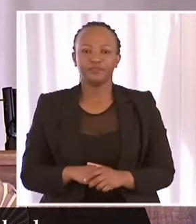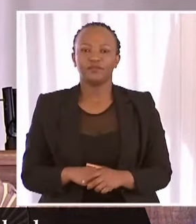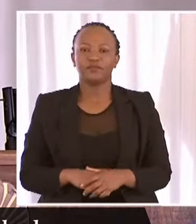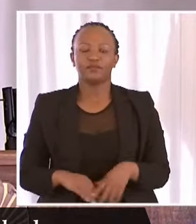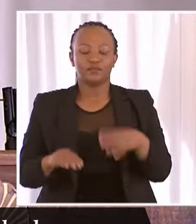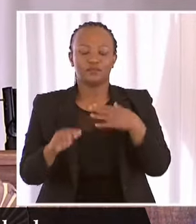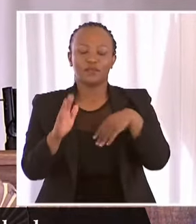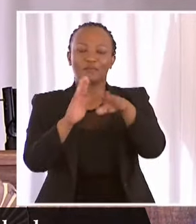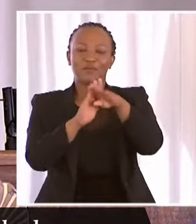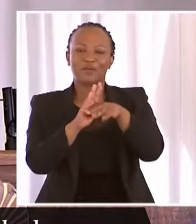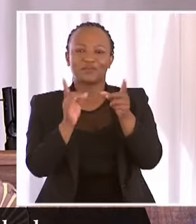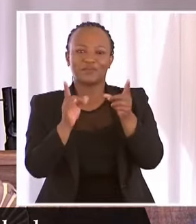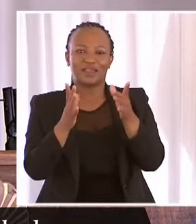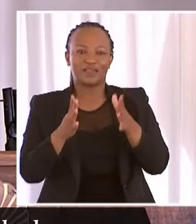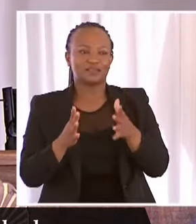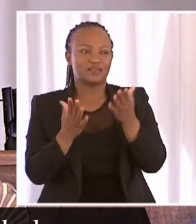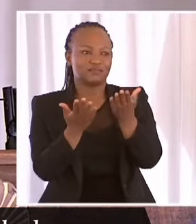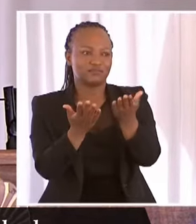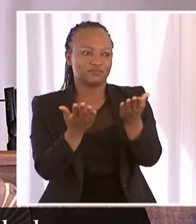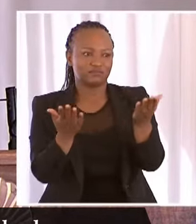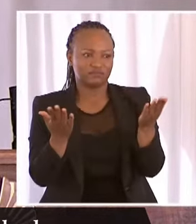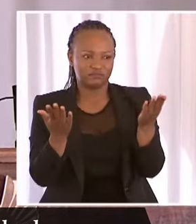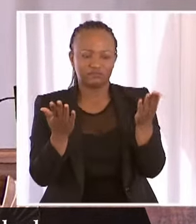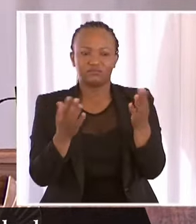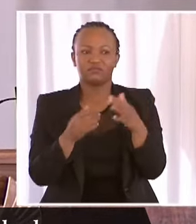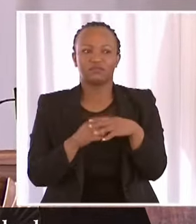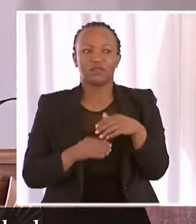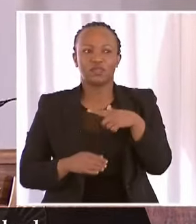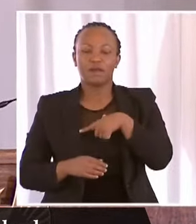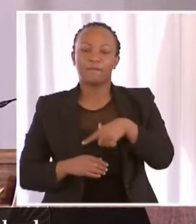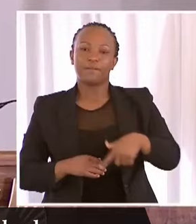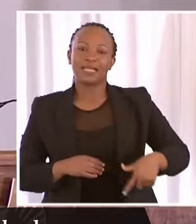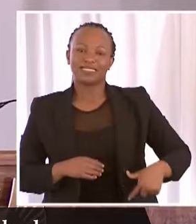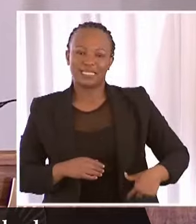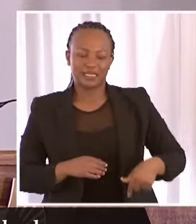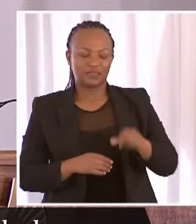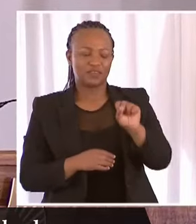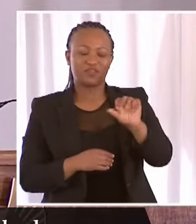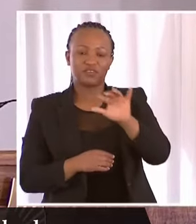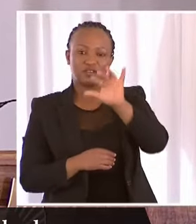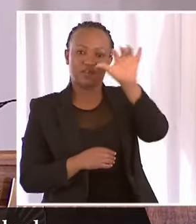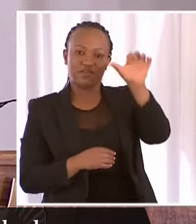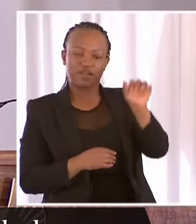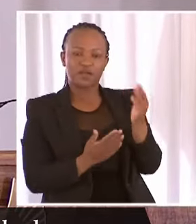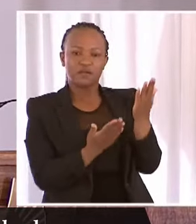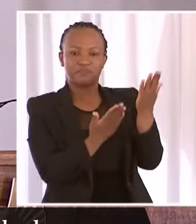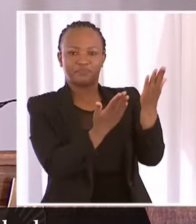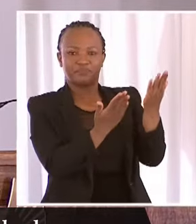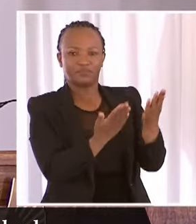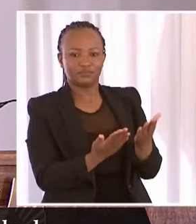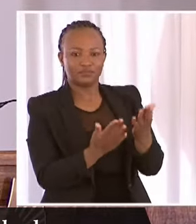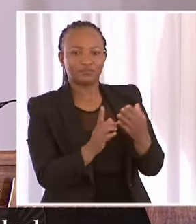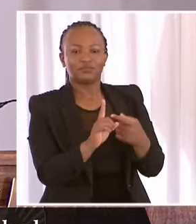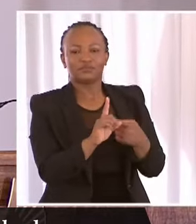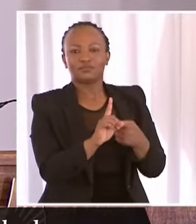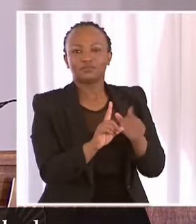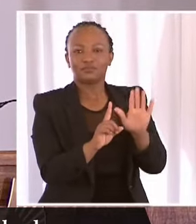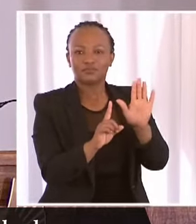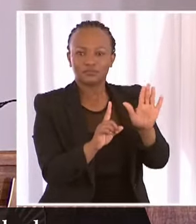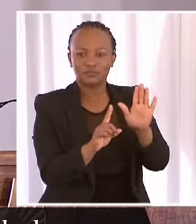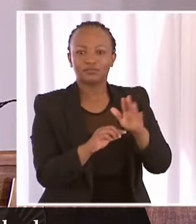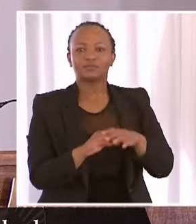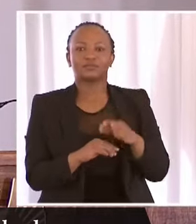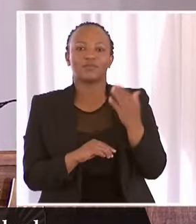Program directors, the President of the Republic, His Excellency Cyril Ramaphosa, the